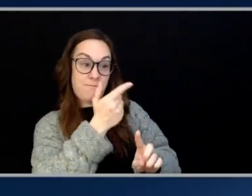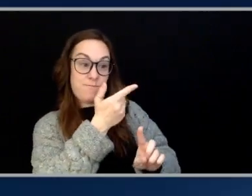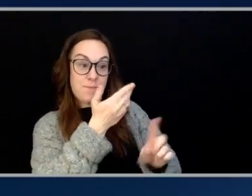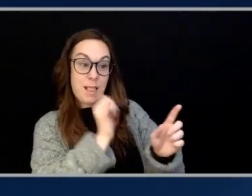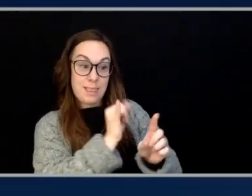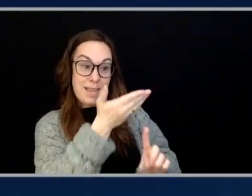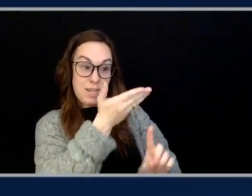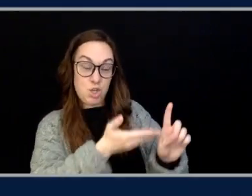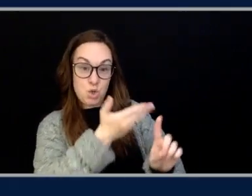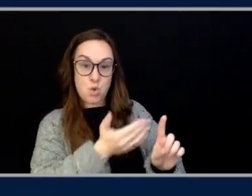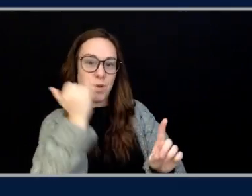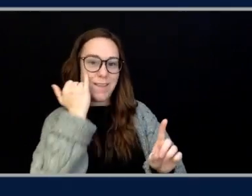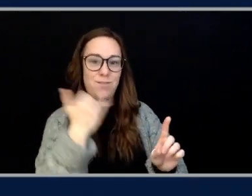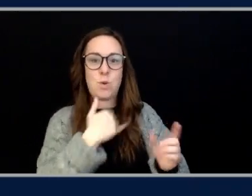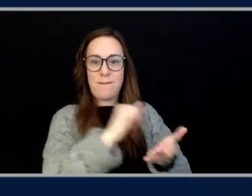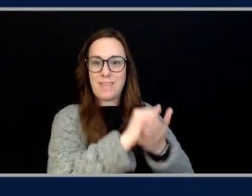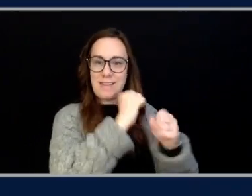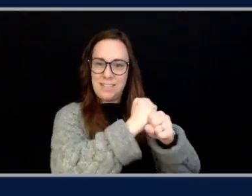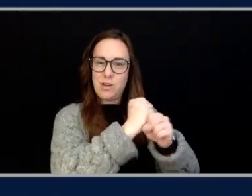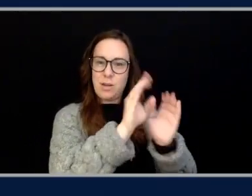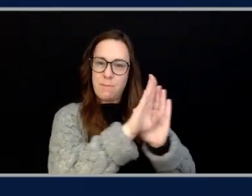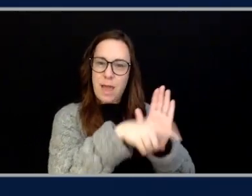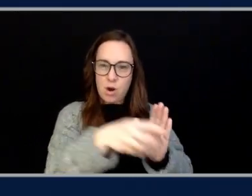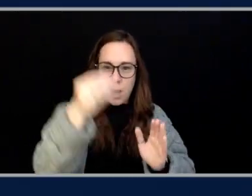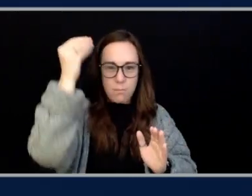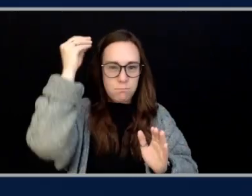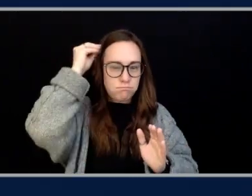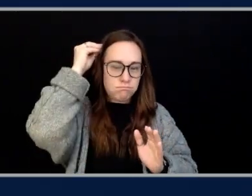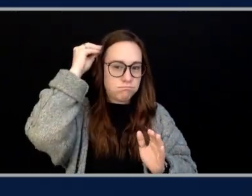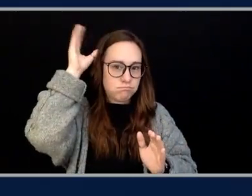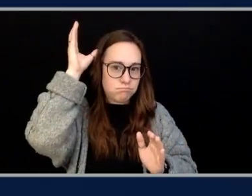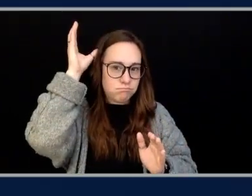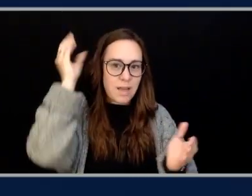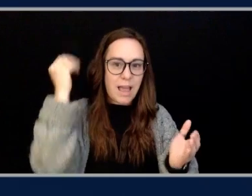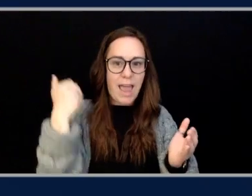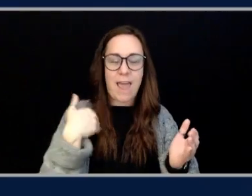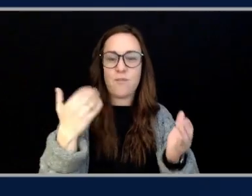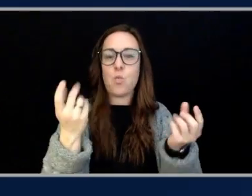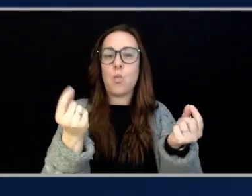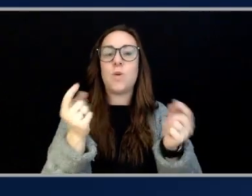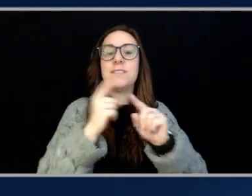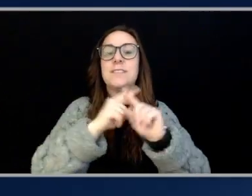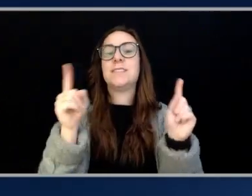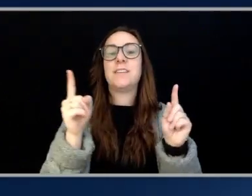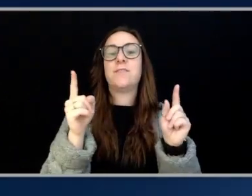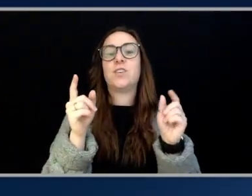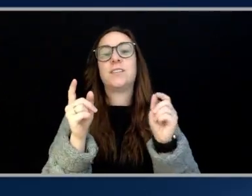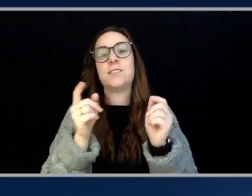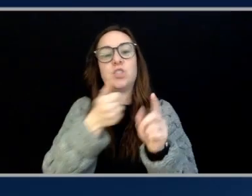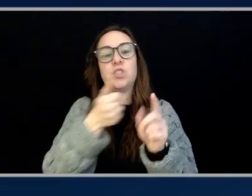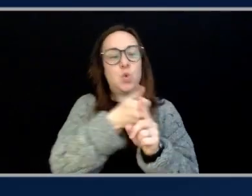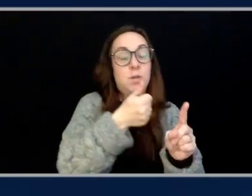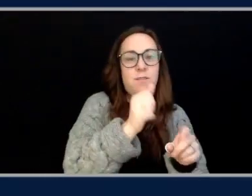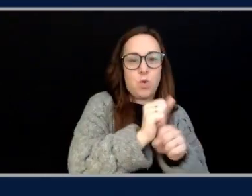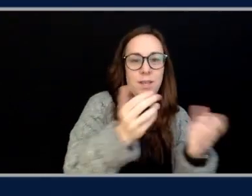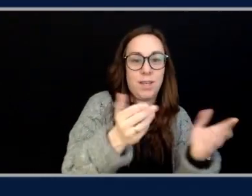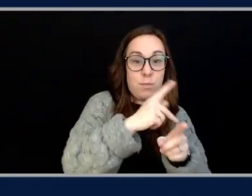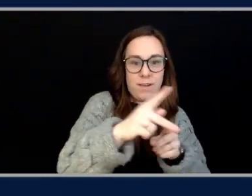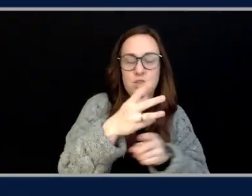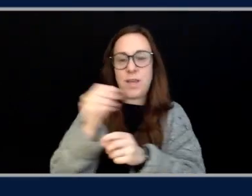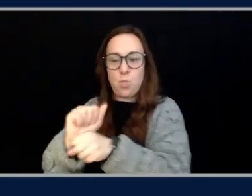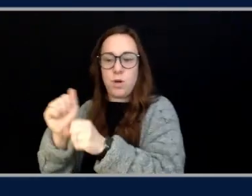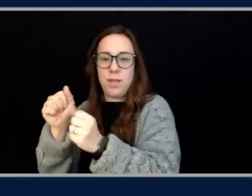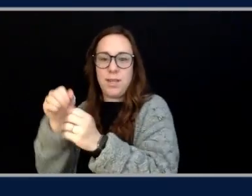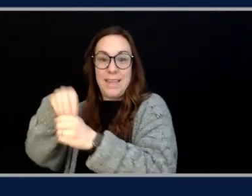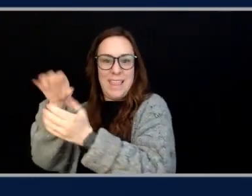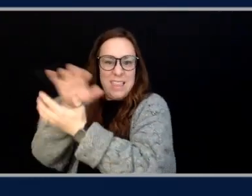security background, what do you find as some of the biggest differences between that type of security professional and working in the cloud? I would say just how things are